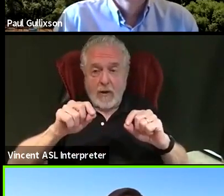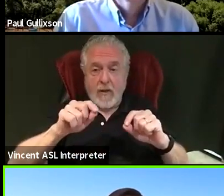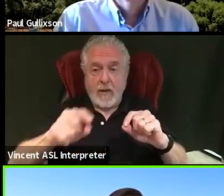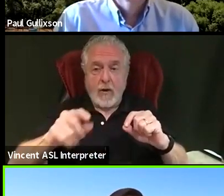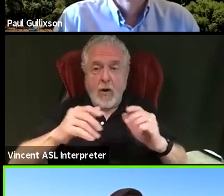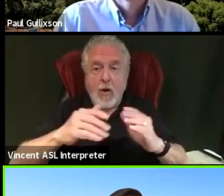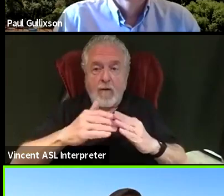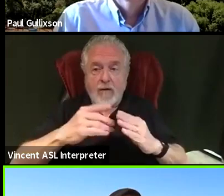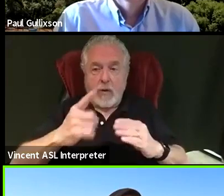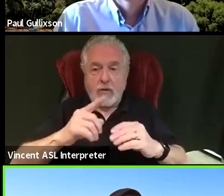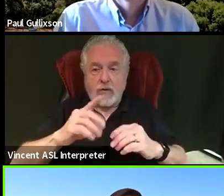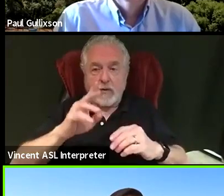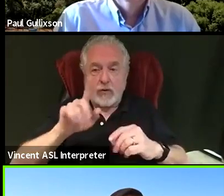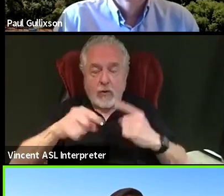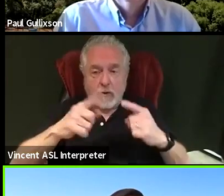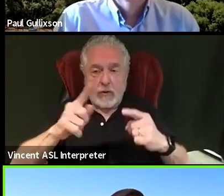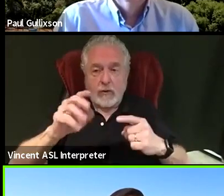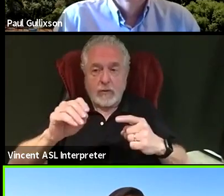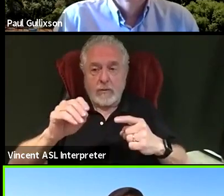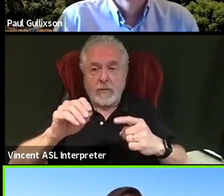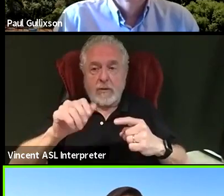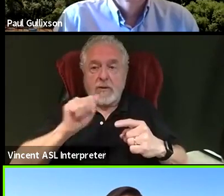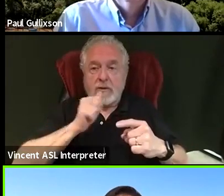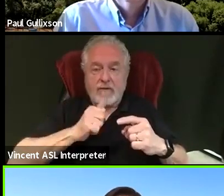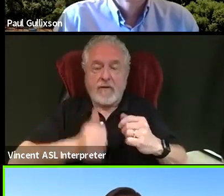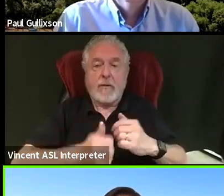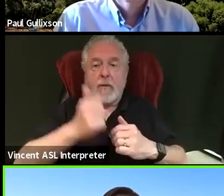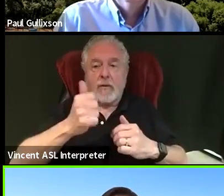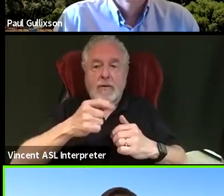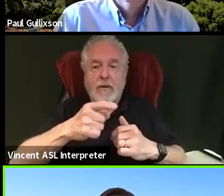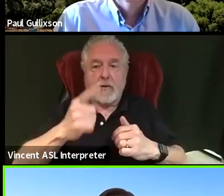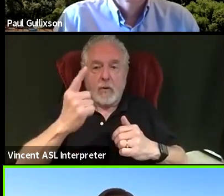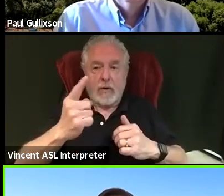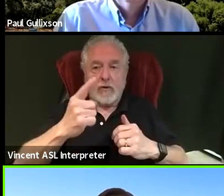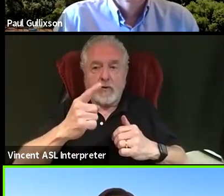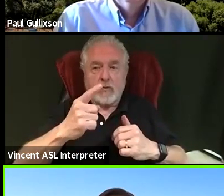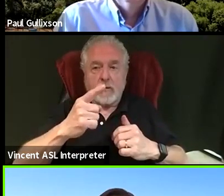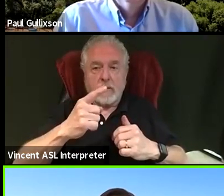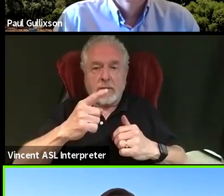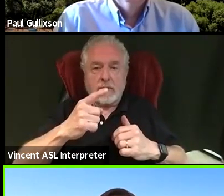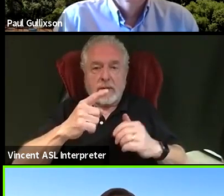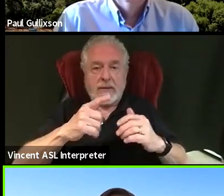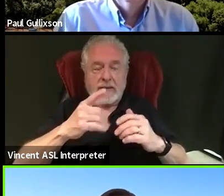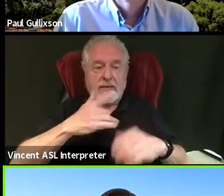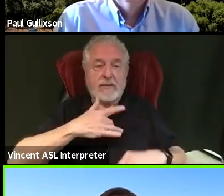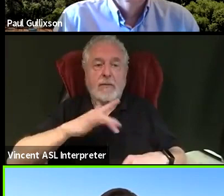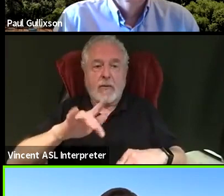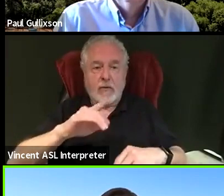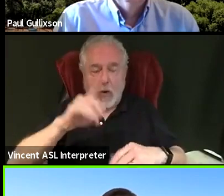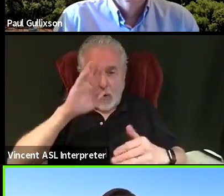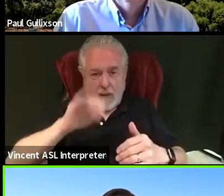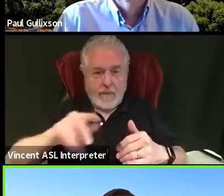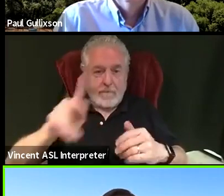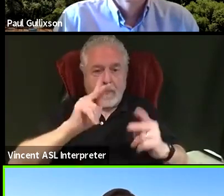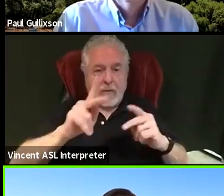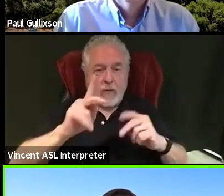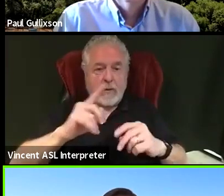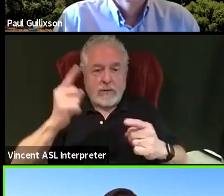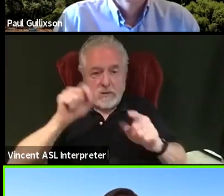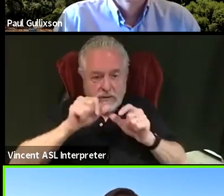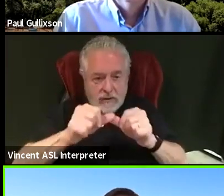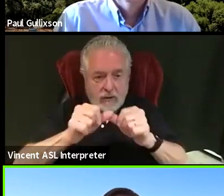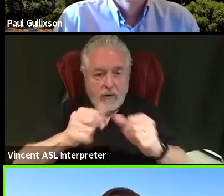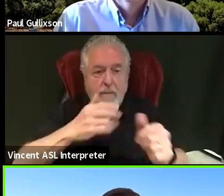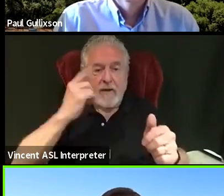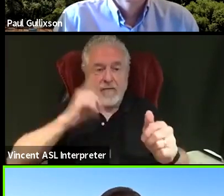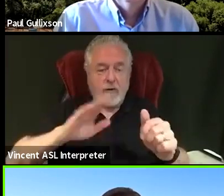are oftentimes the ones who are going to suffer the most because they're the ones who are susceptible. So we would hope that people would continue to do what's